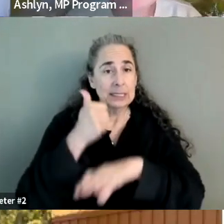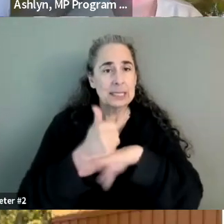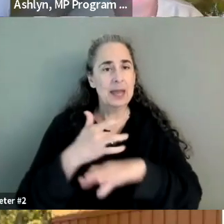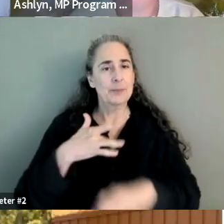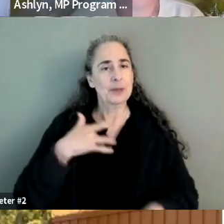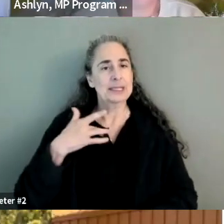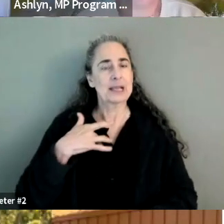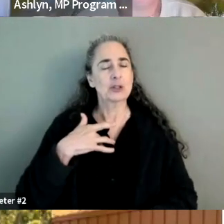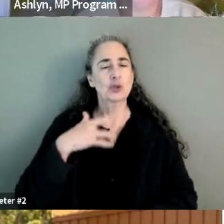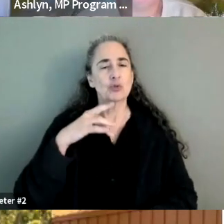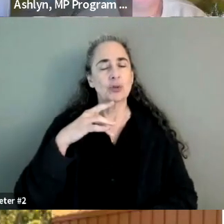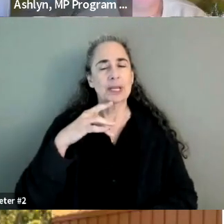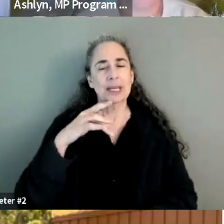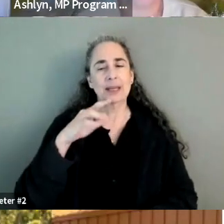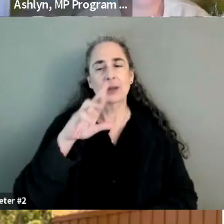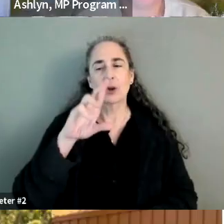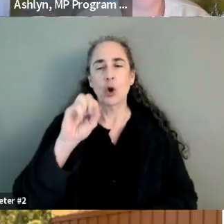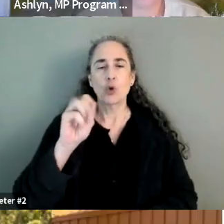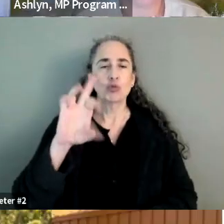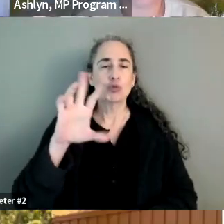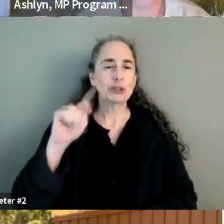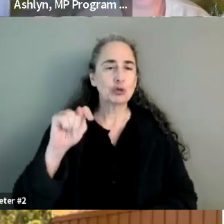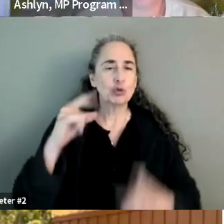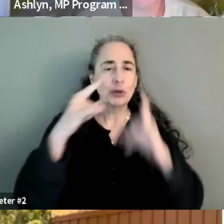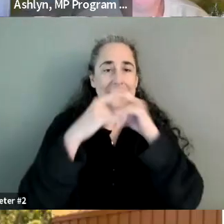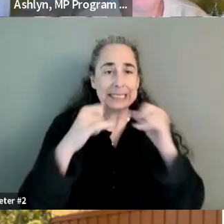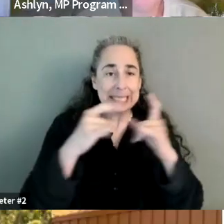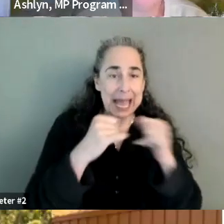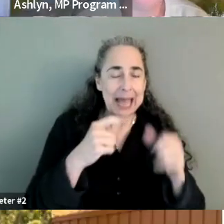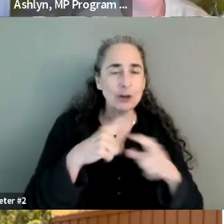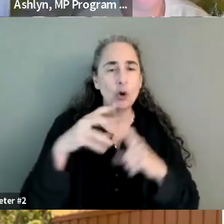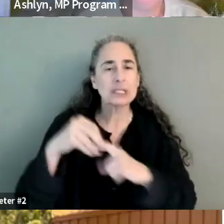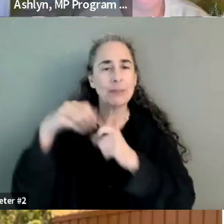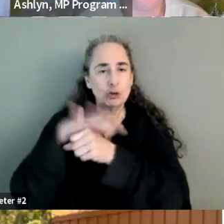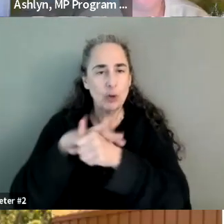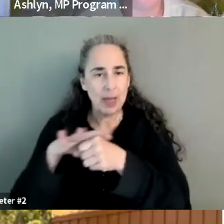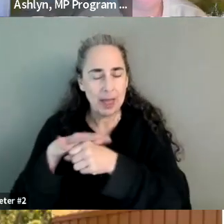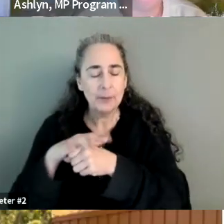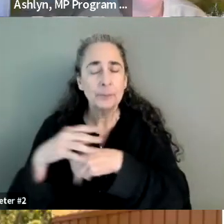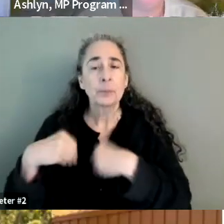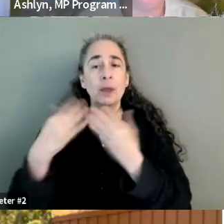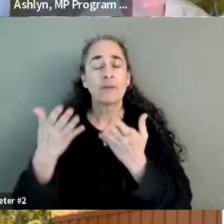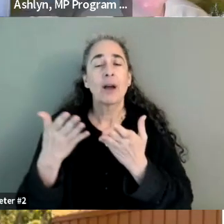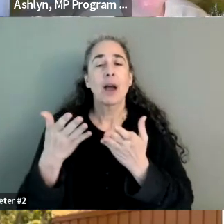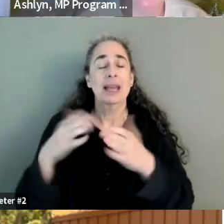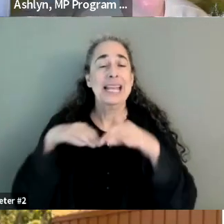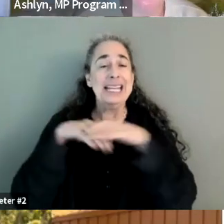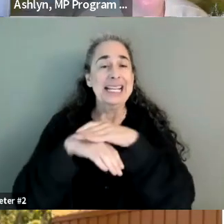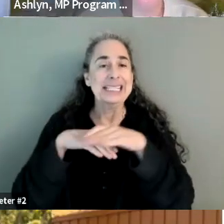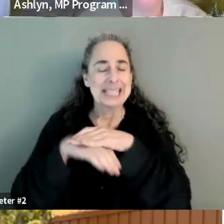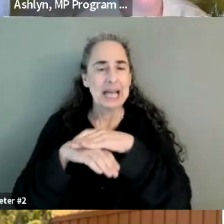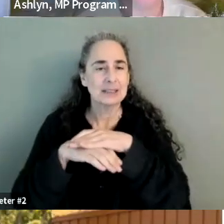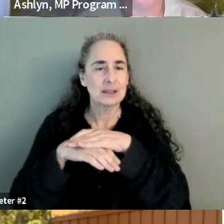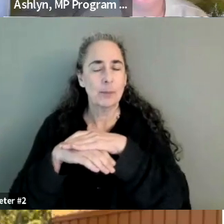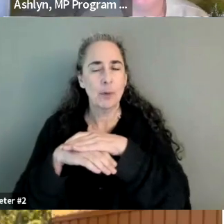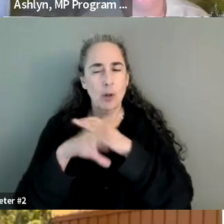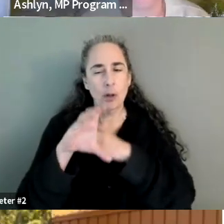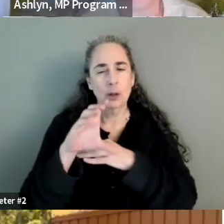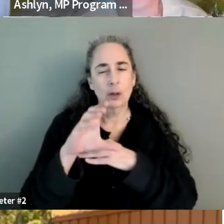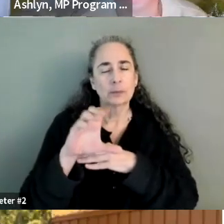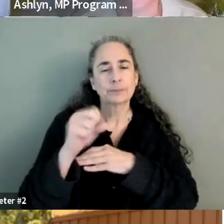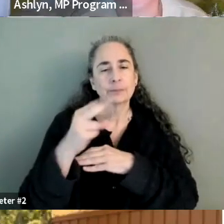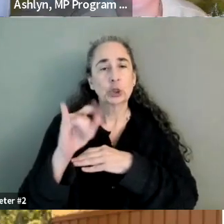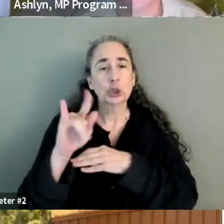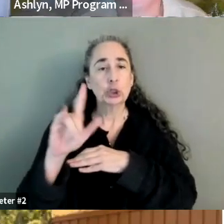retreat tent or area, providing an accessible shuttle cart to navigate difficult terrain, or ensuring sign